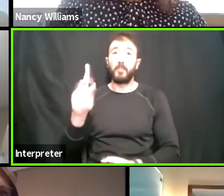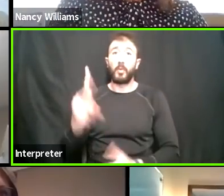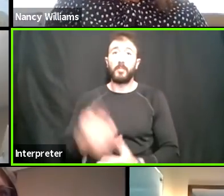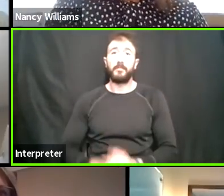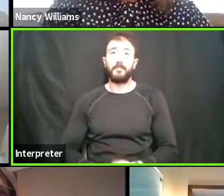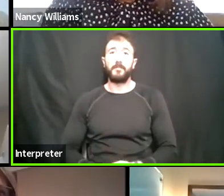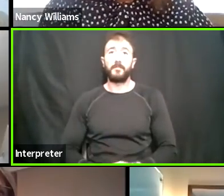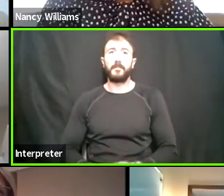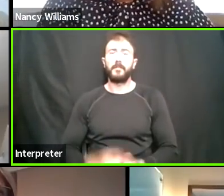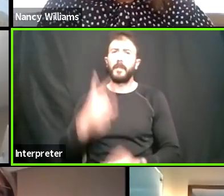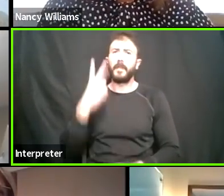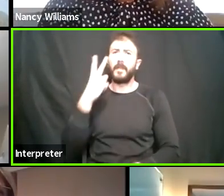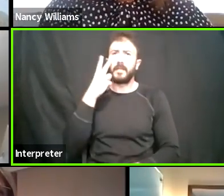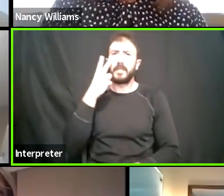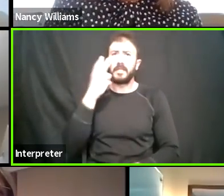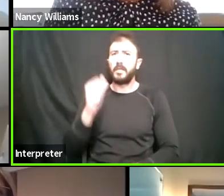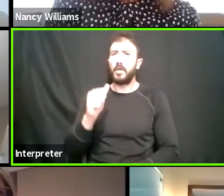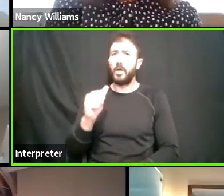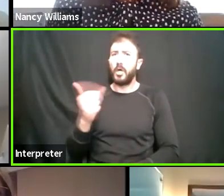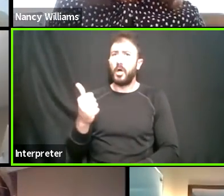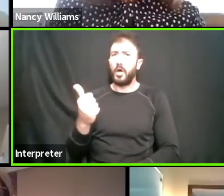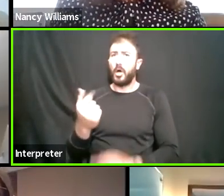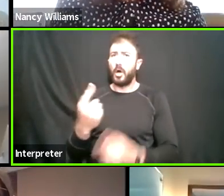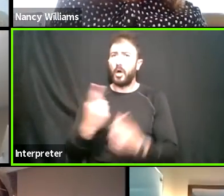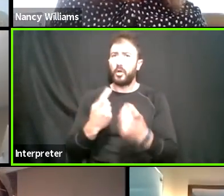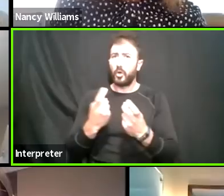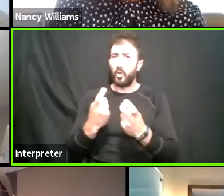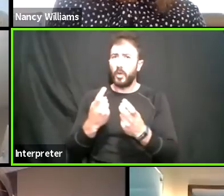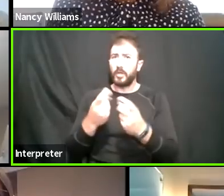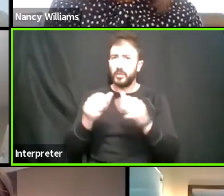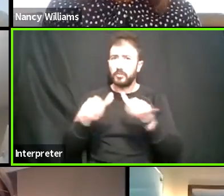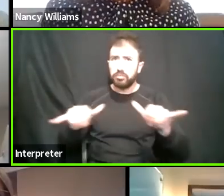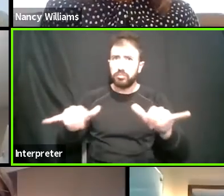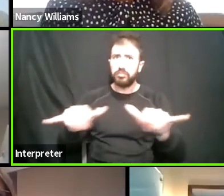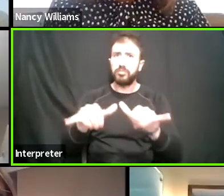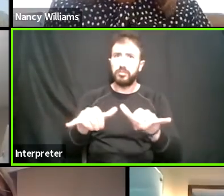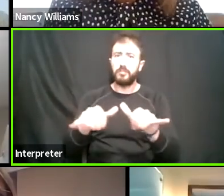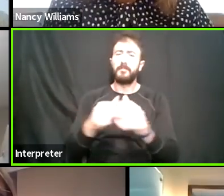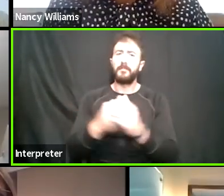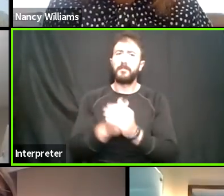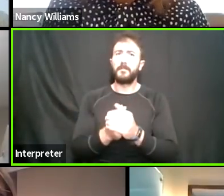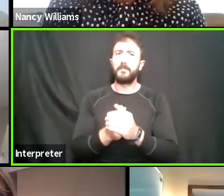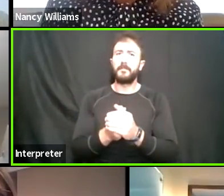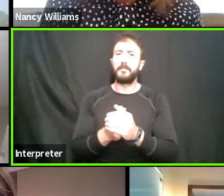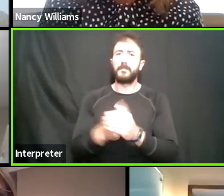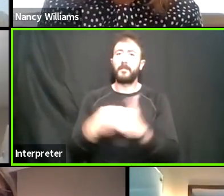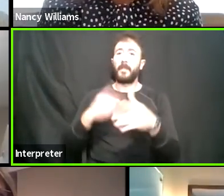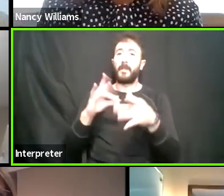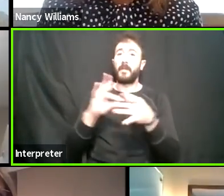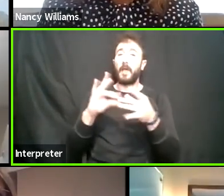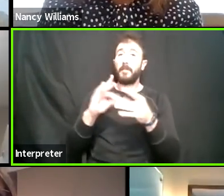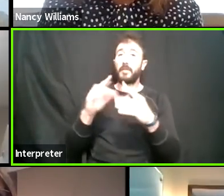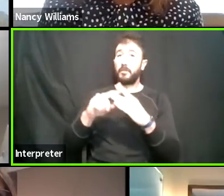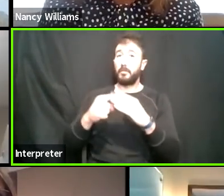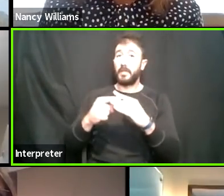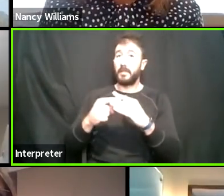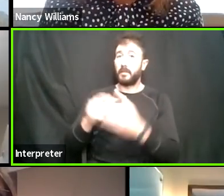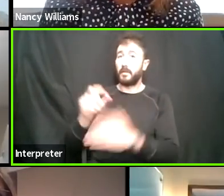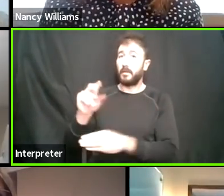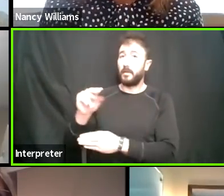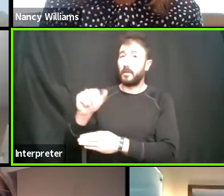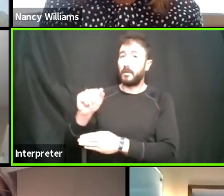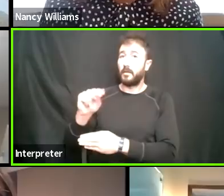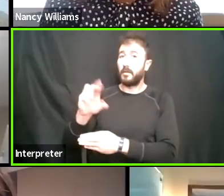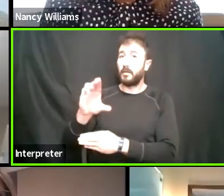Let's see, other questions that are kind of common here. And again, as I mentioned at the beginning, Nancy and her team plan to put together a Q&A from